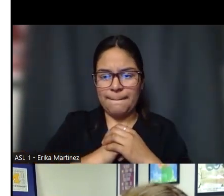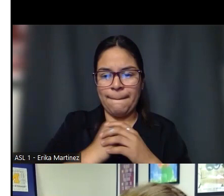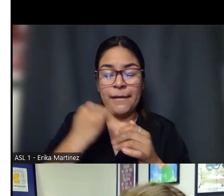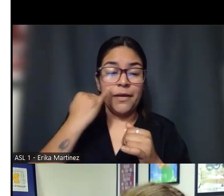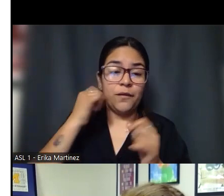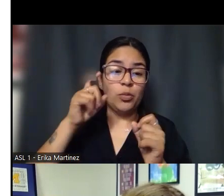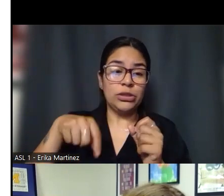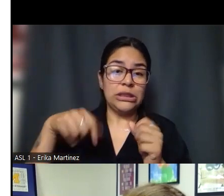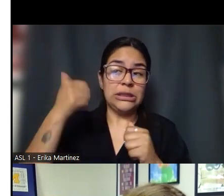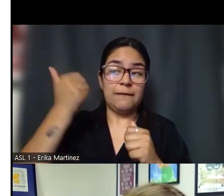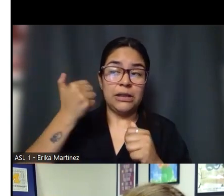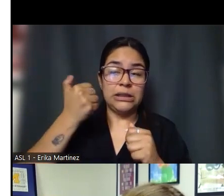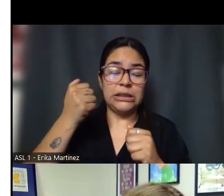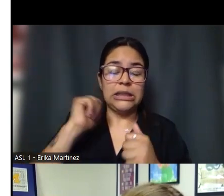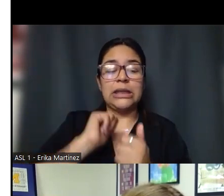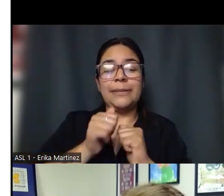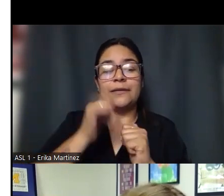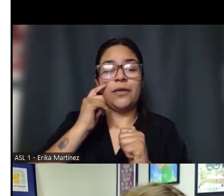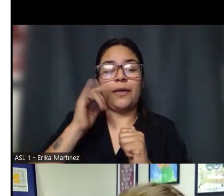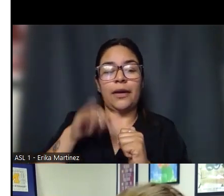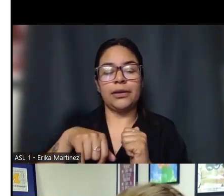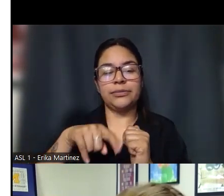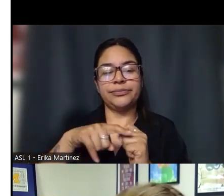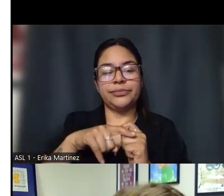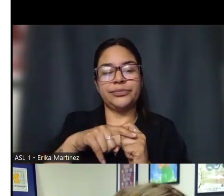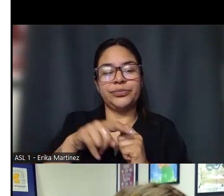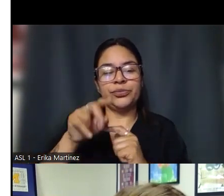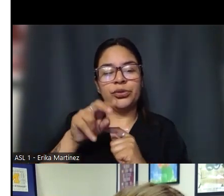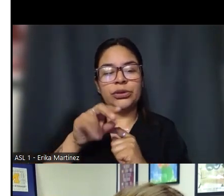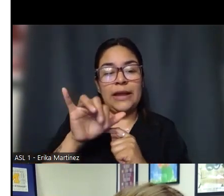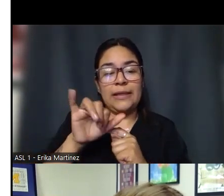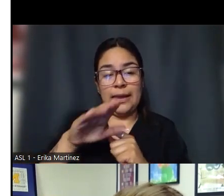funding. The maximum allocation for this program is